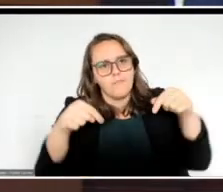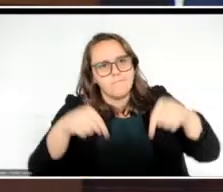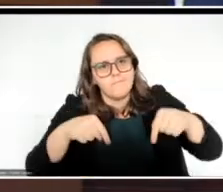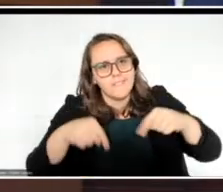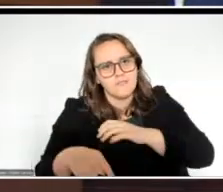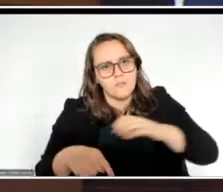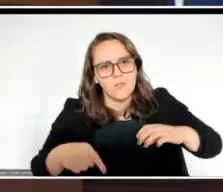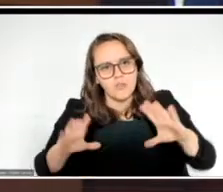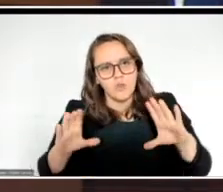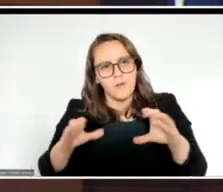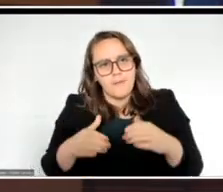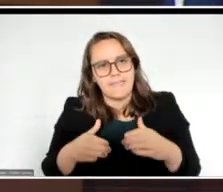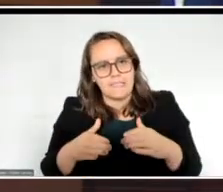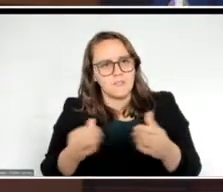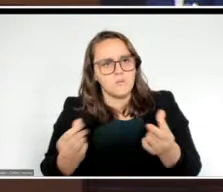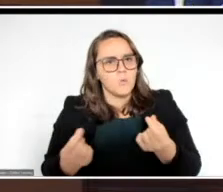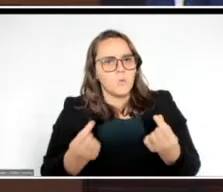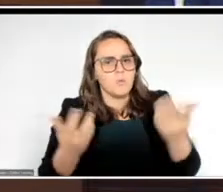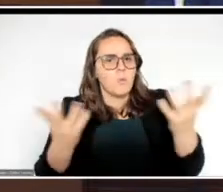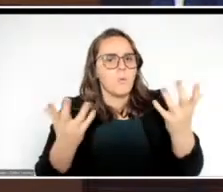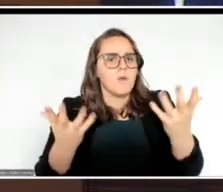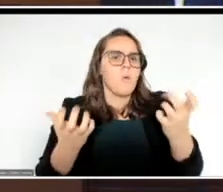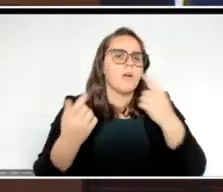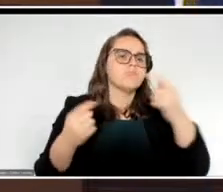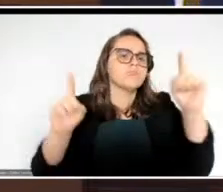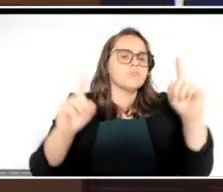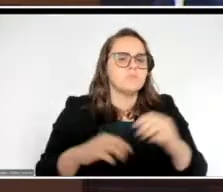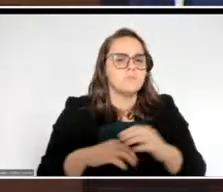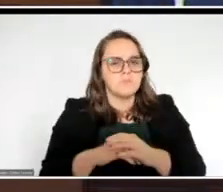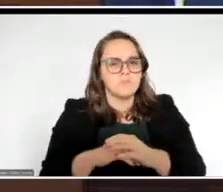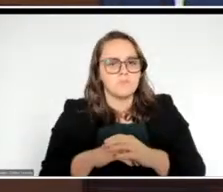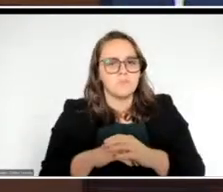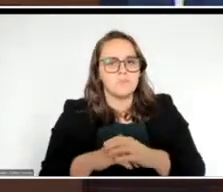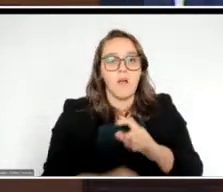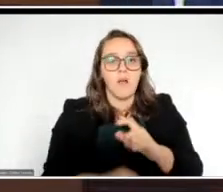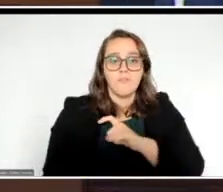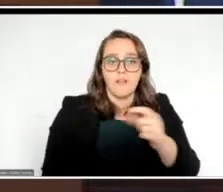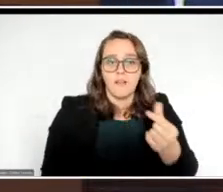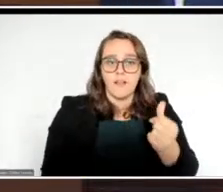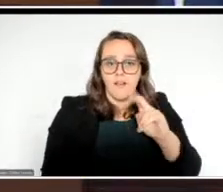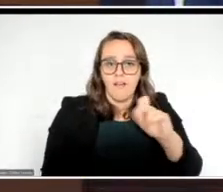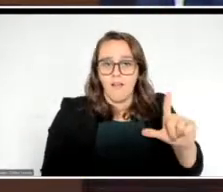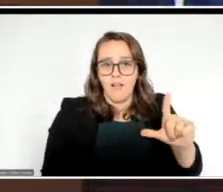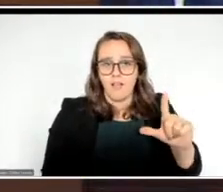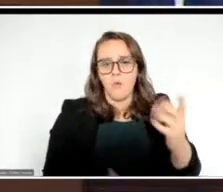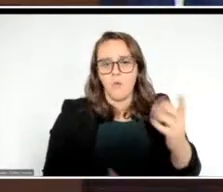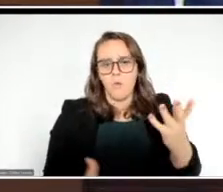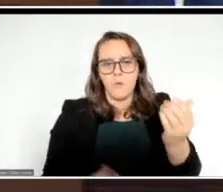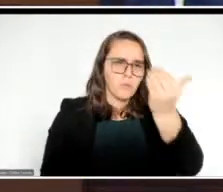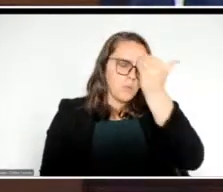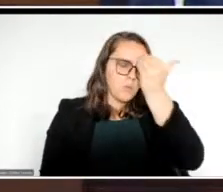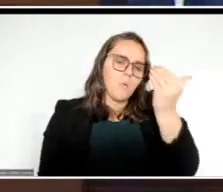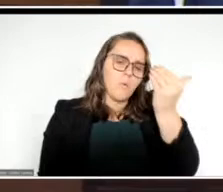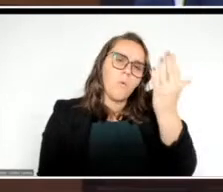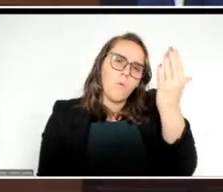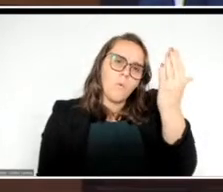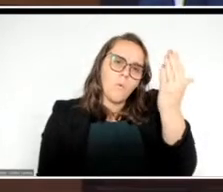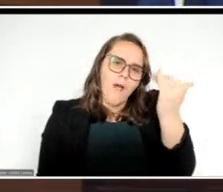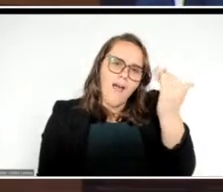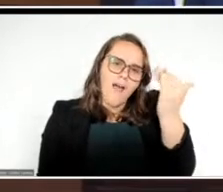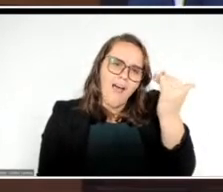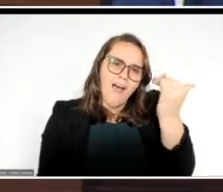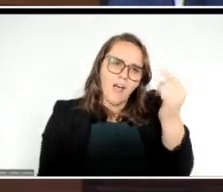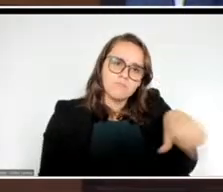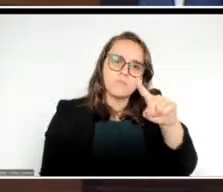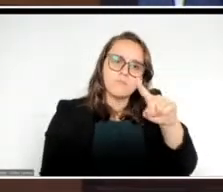of our investigation. Officer Grinnell wanted to know why the rioters were made to believe that